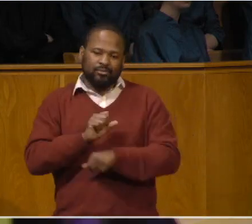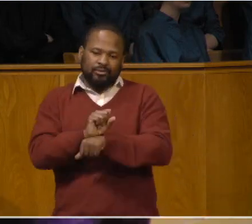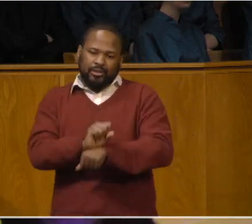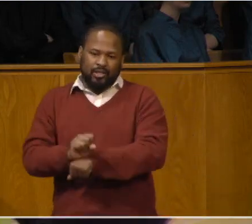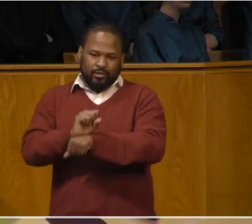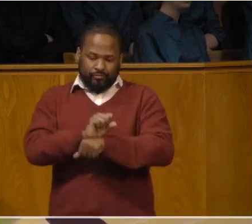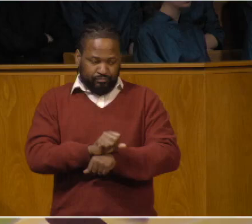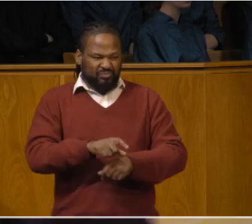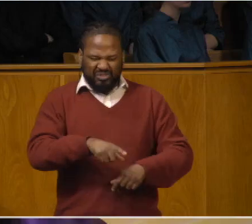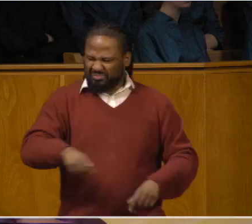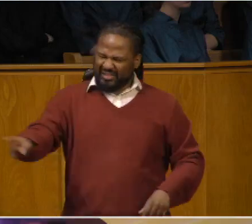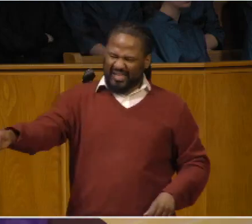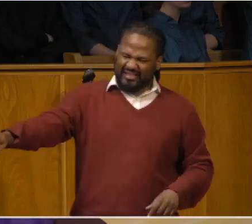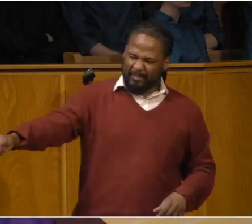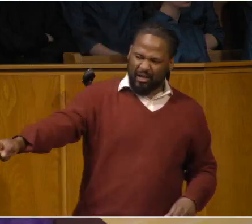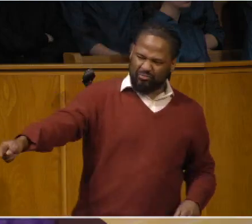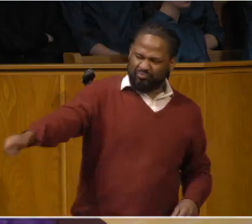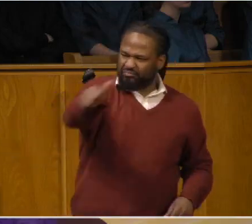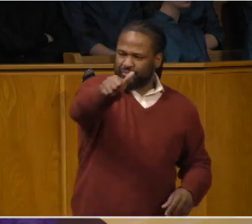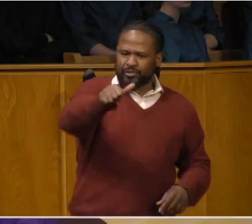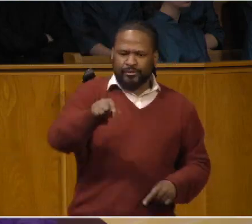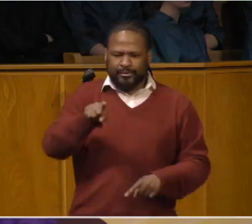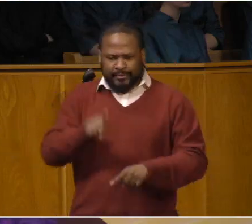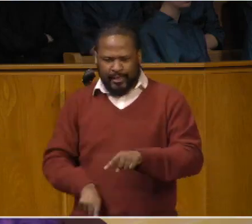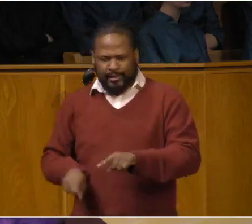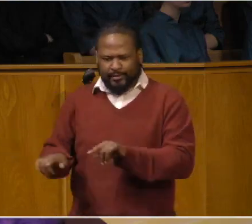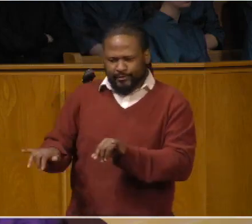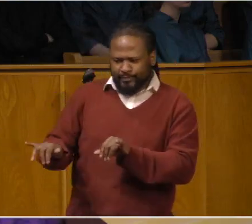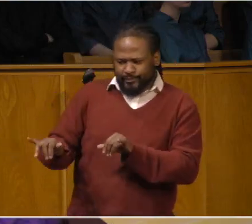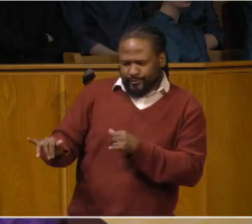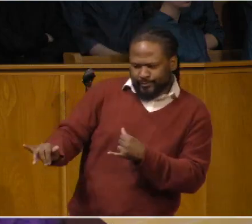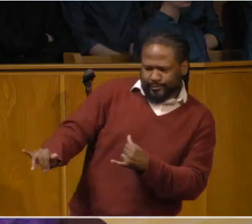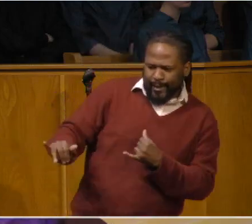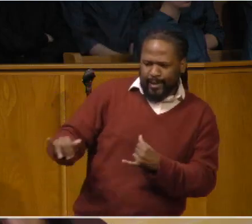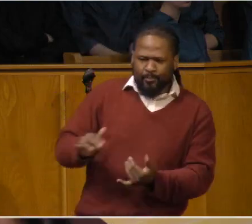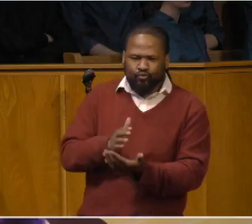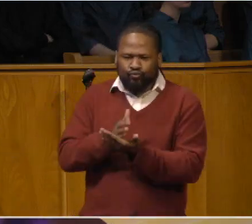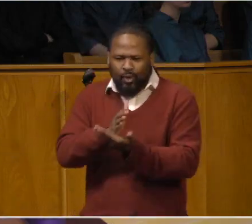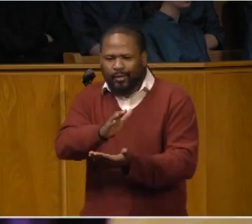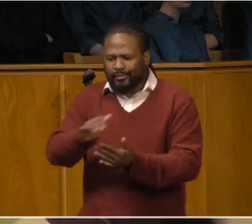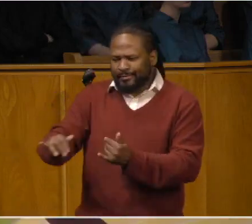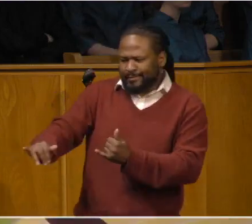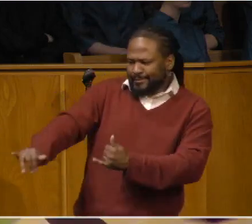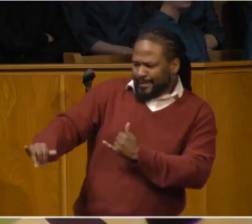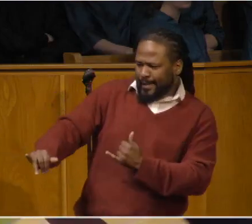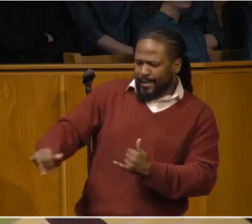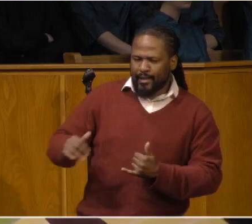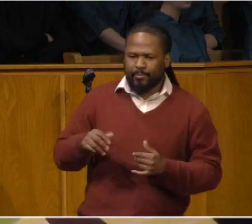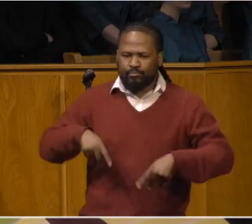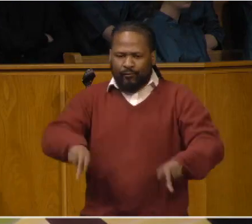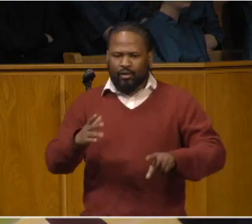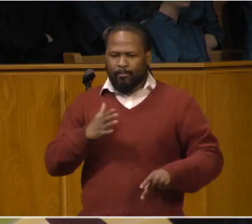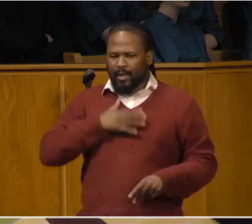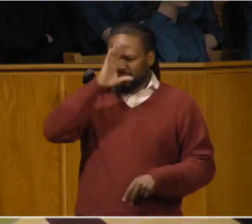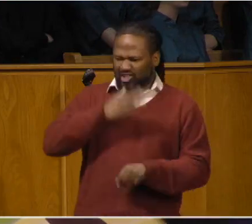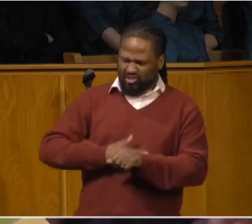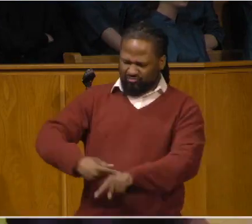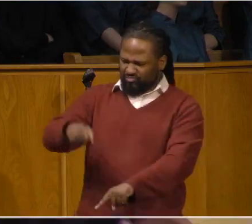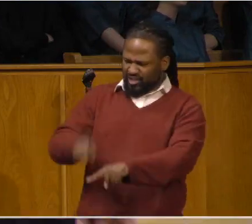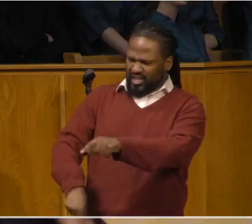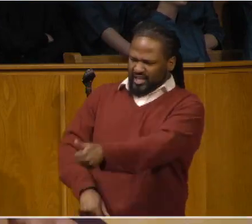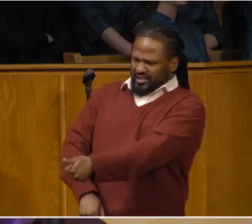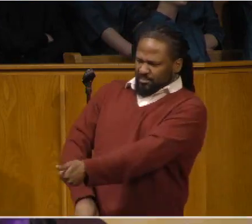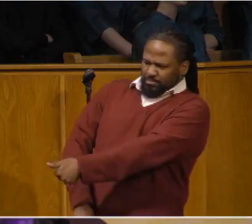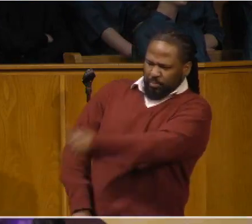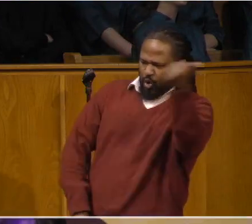her son because they cannot share in the same rights and privileges as my son. Deport her, as she is the threat